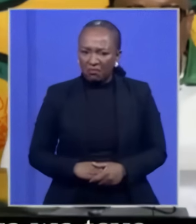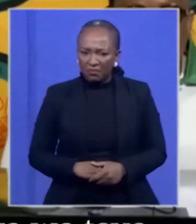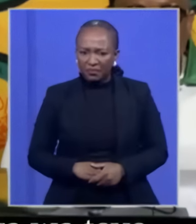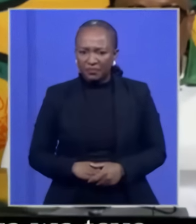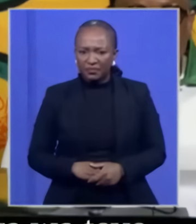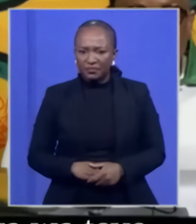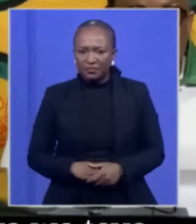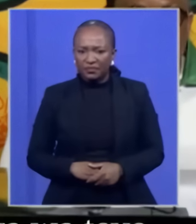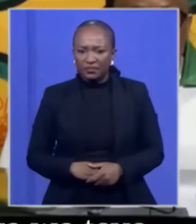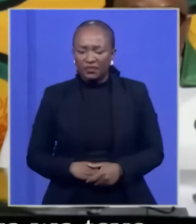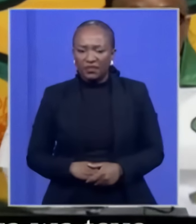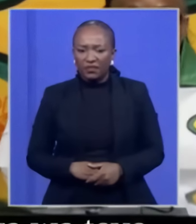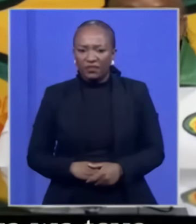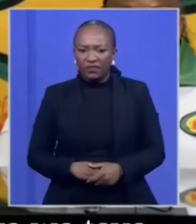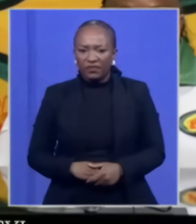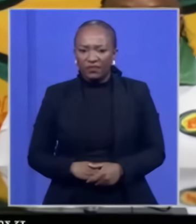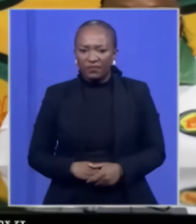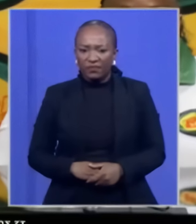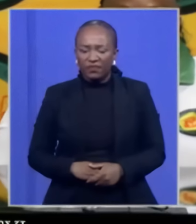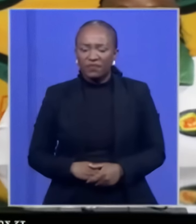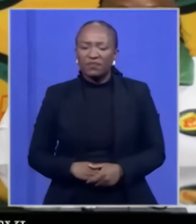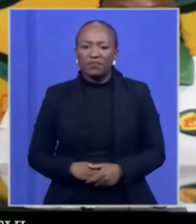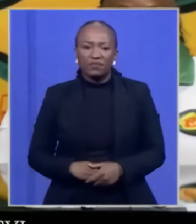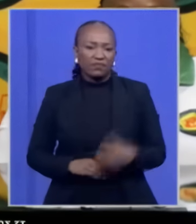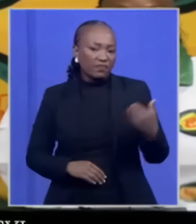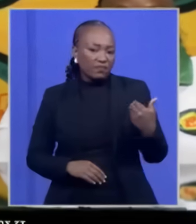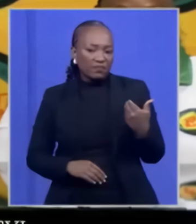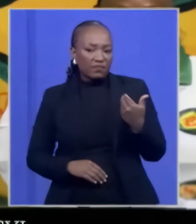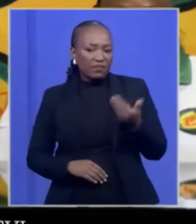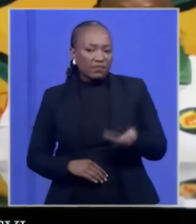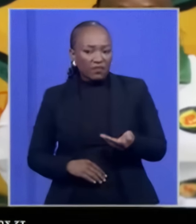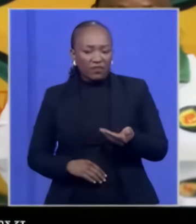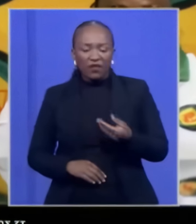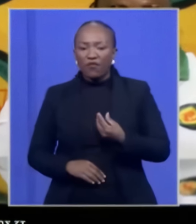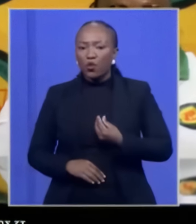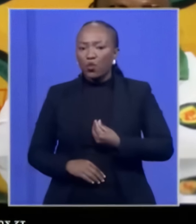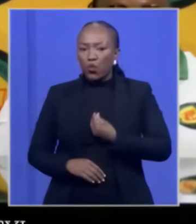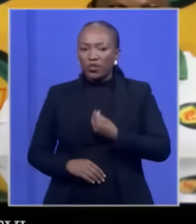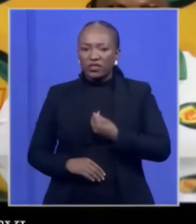The Youth League has been making propositions as it relates to the economy